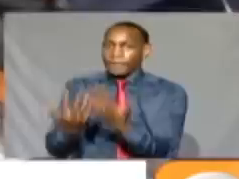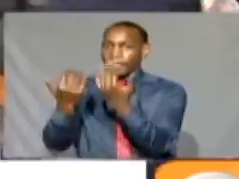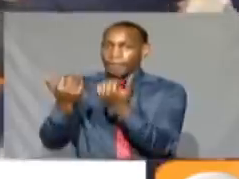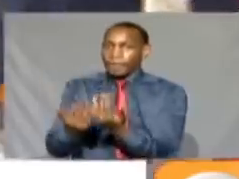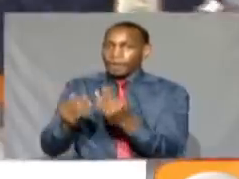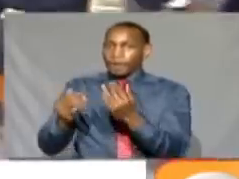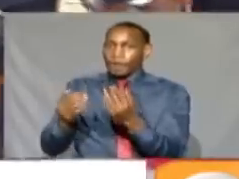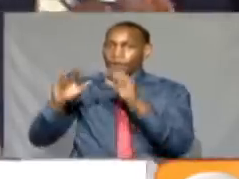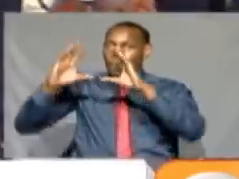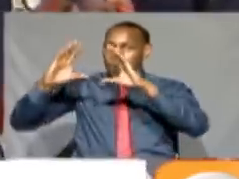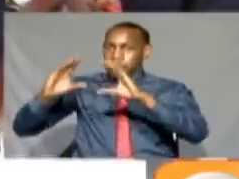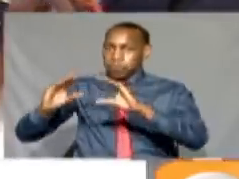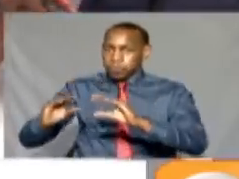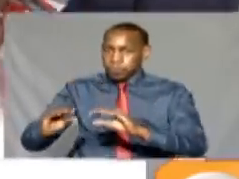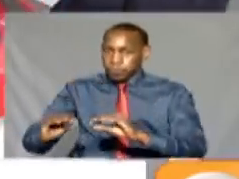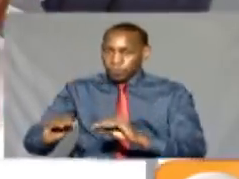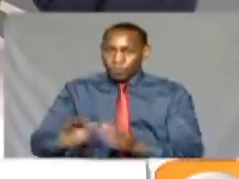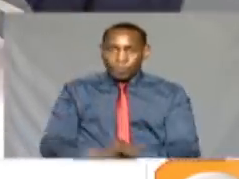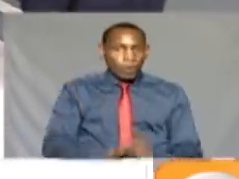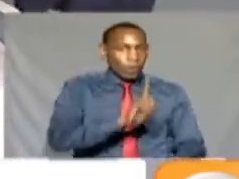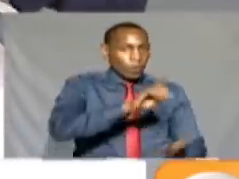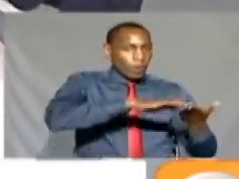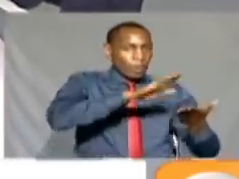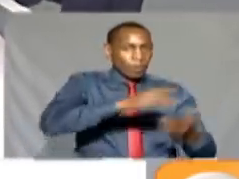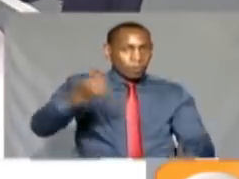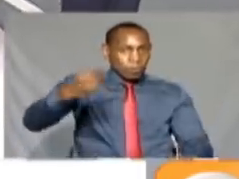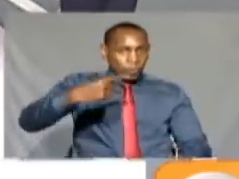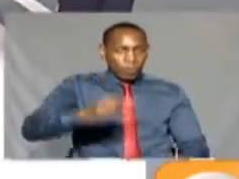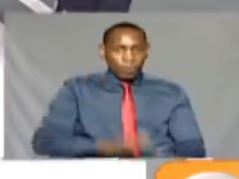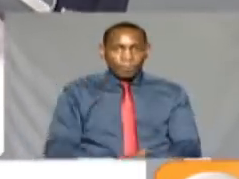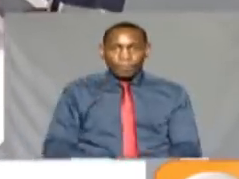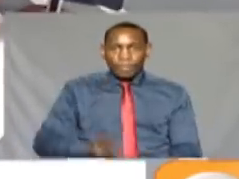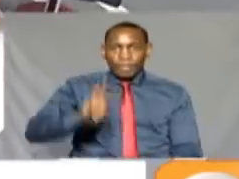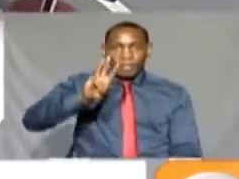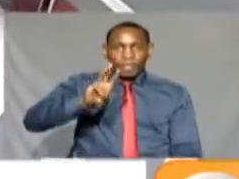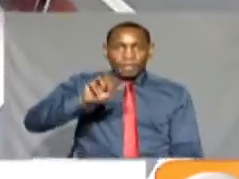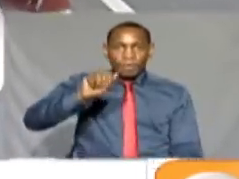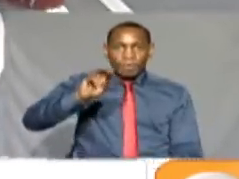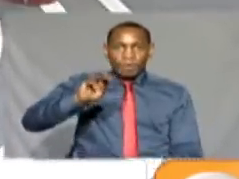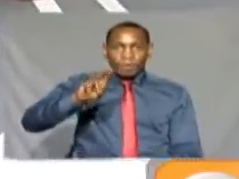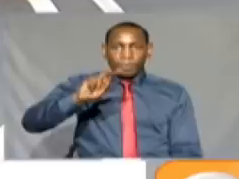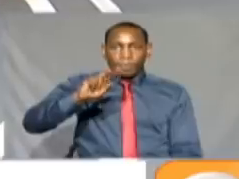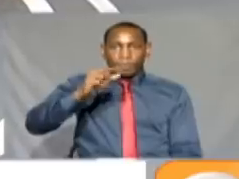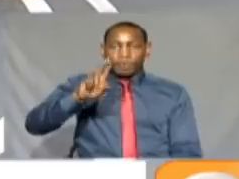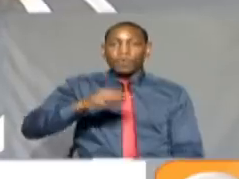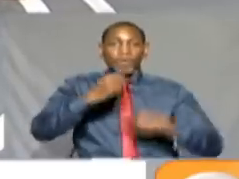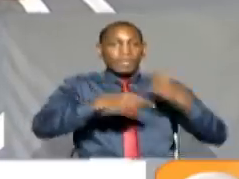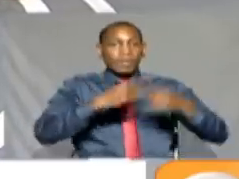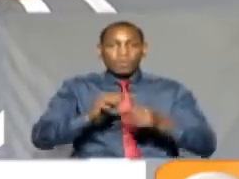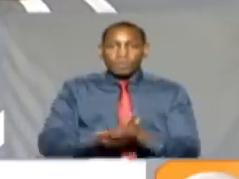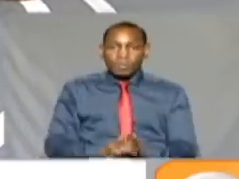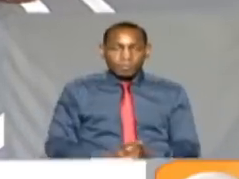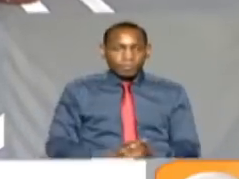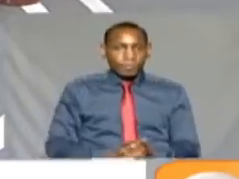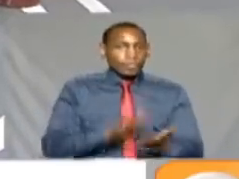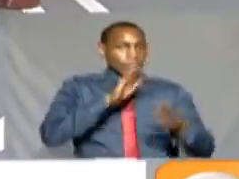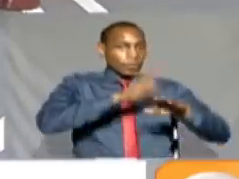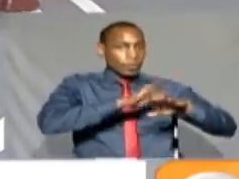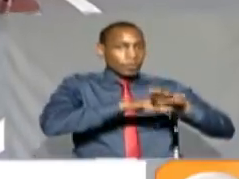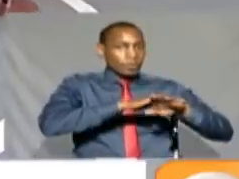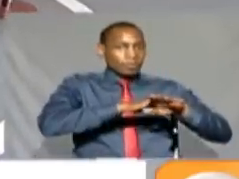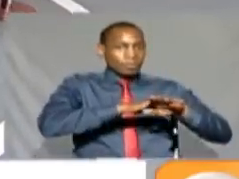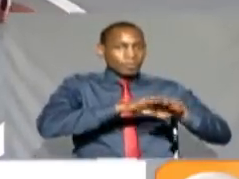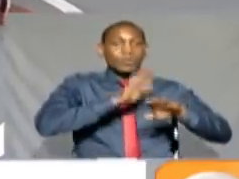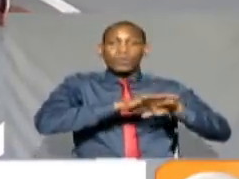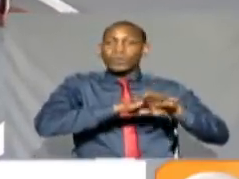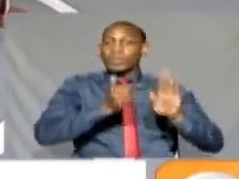boundaries. Yes. That is where we can really. Okay, one more text. Gunjiri Wambogo. Okay. No, you can spray it. You can spray it. Gunjiri Wambogo. Terrific show. MP